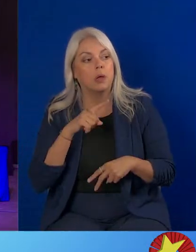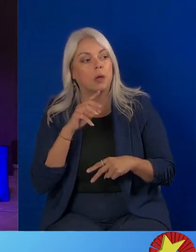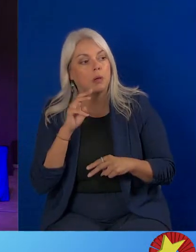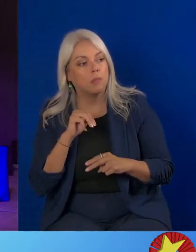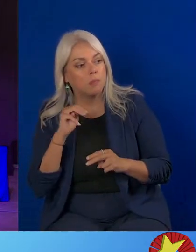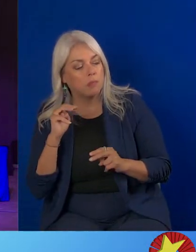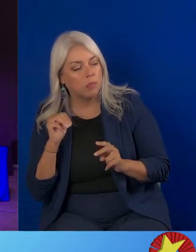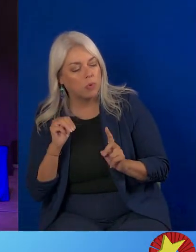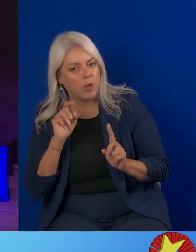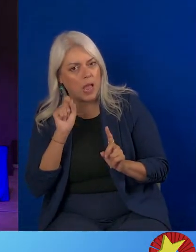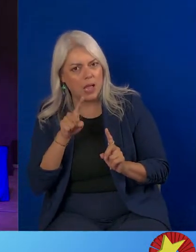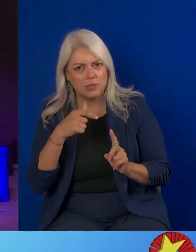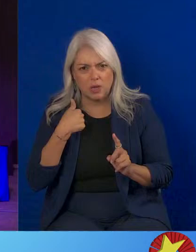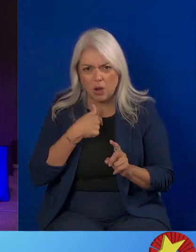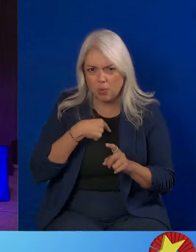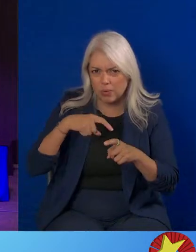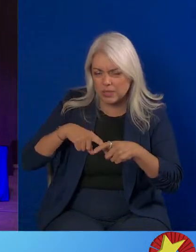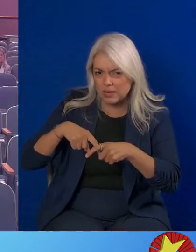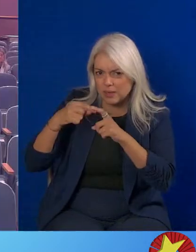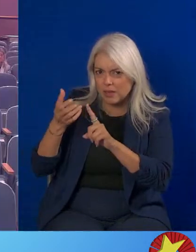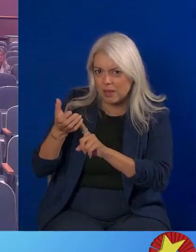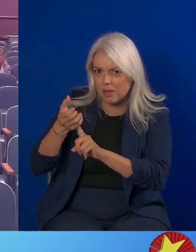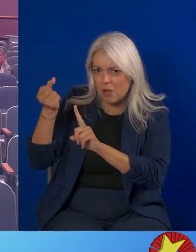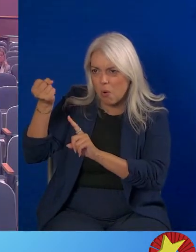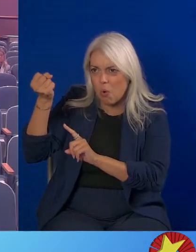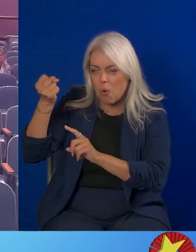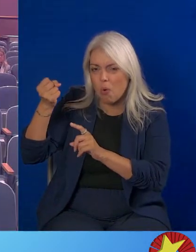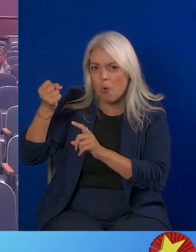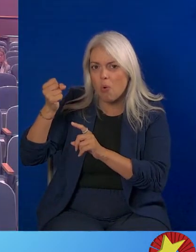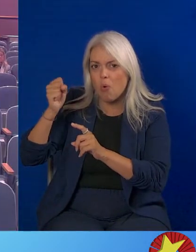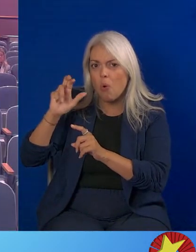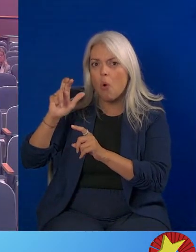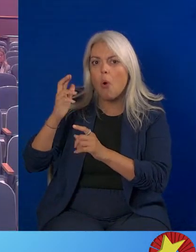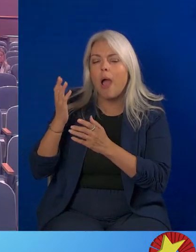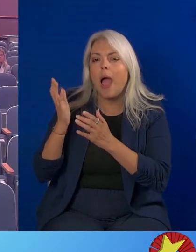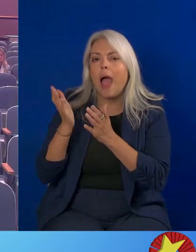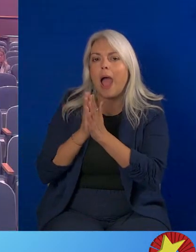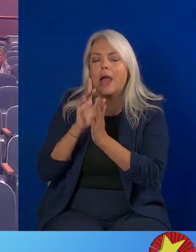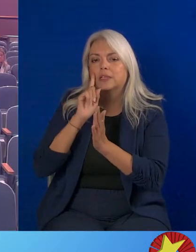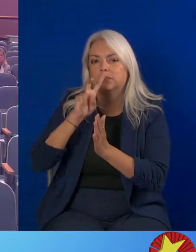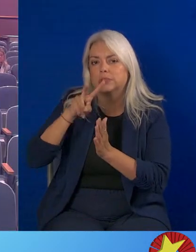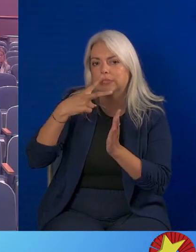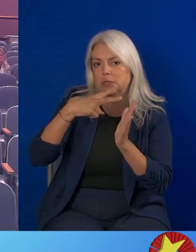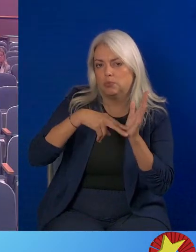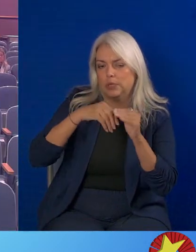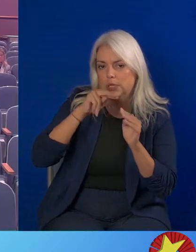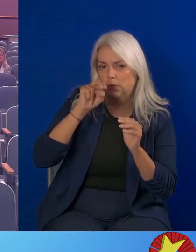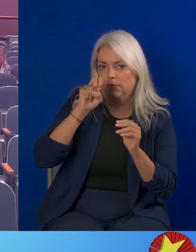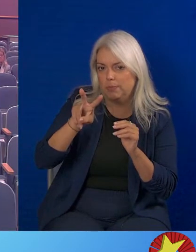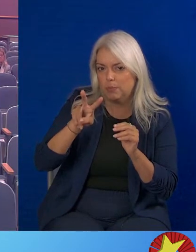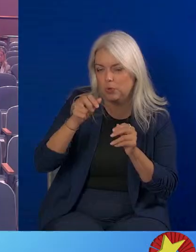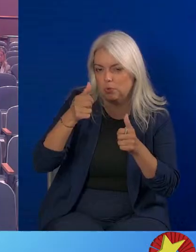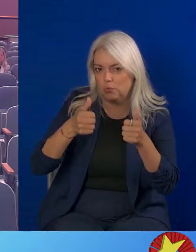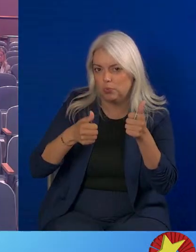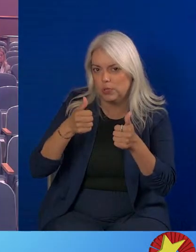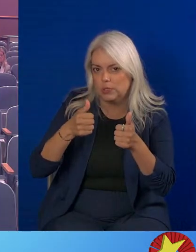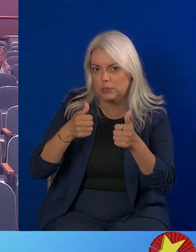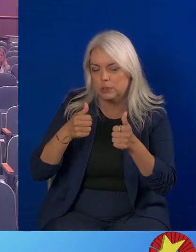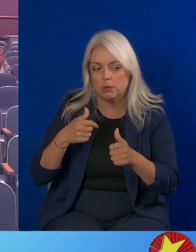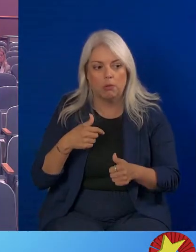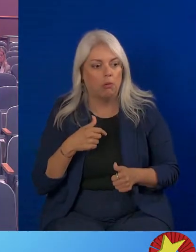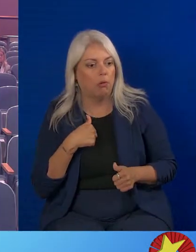tabling them, or are we asking that they be brought back for a second read in November? What's the